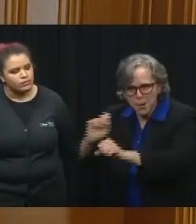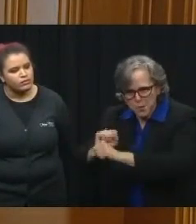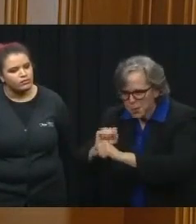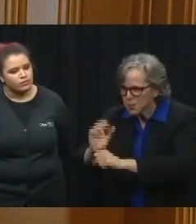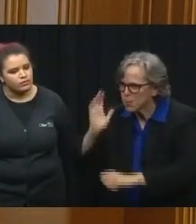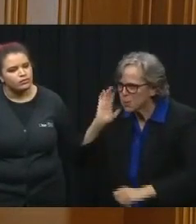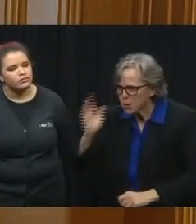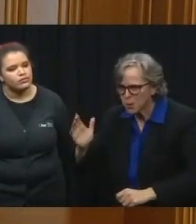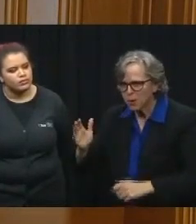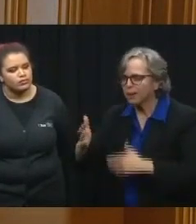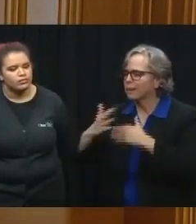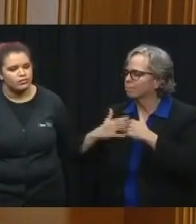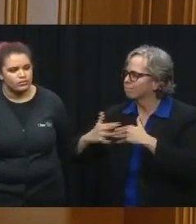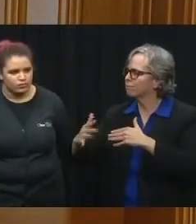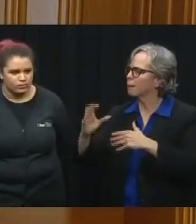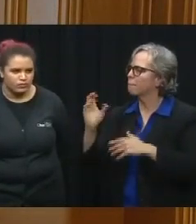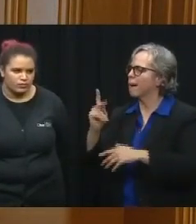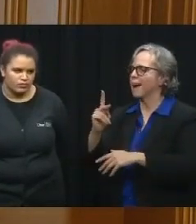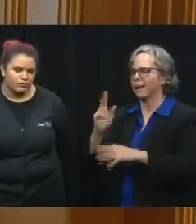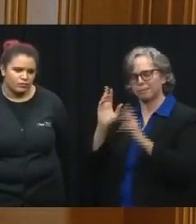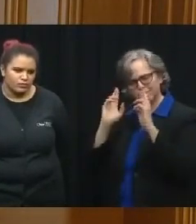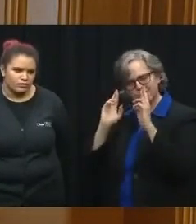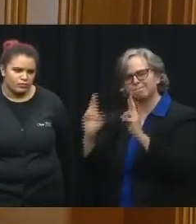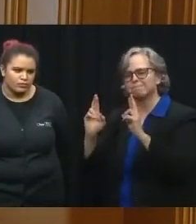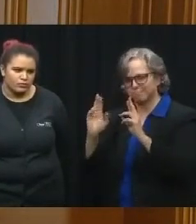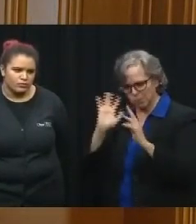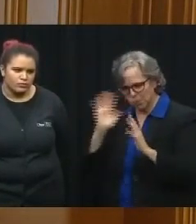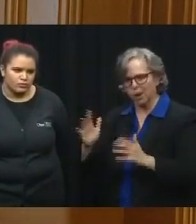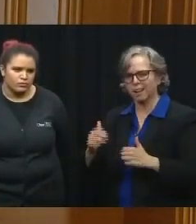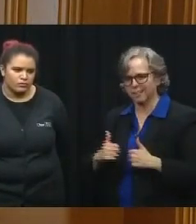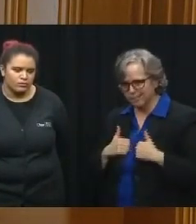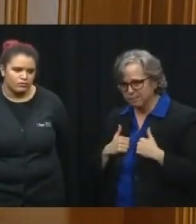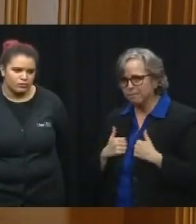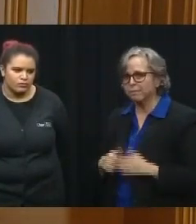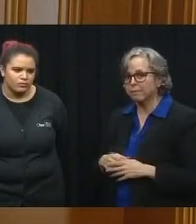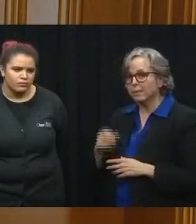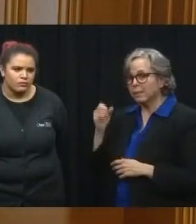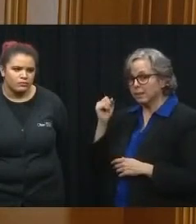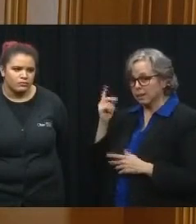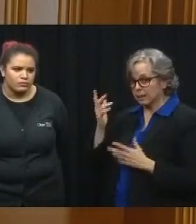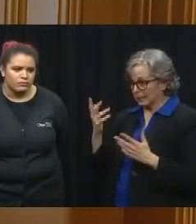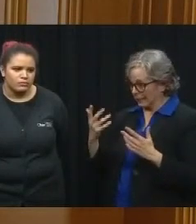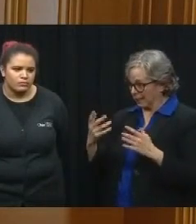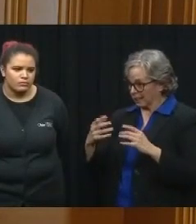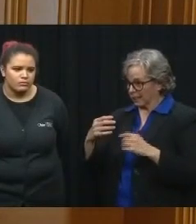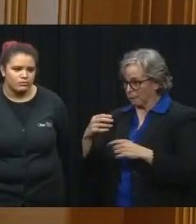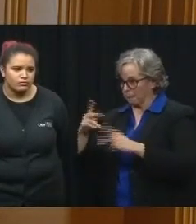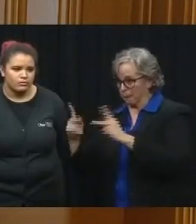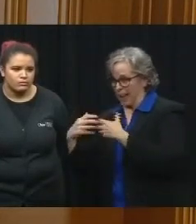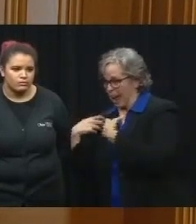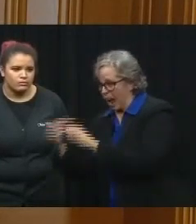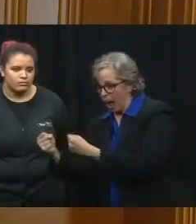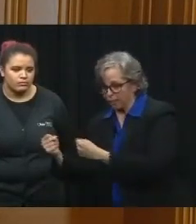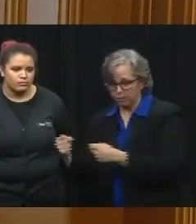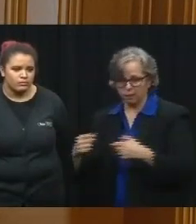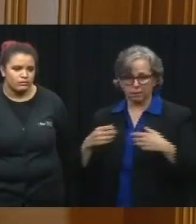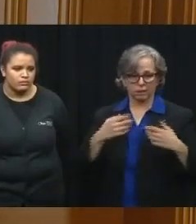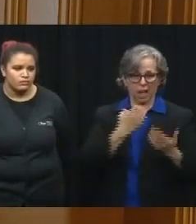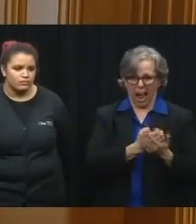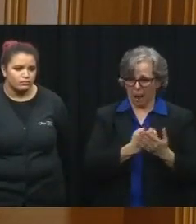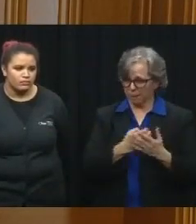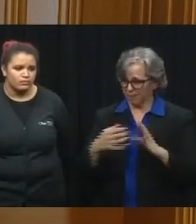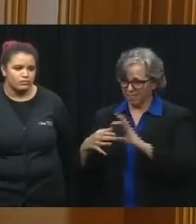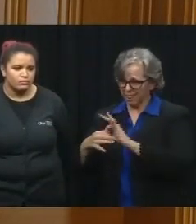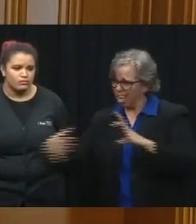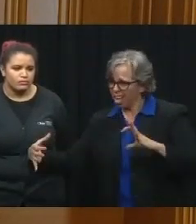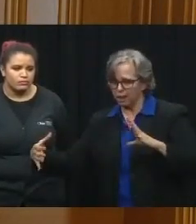I don't think those are not mutually exclusive. Those are consistent with each other. We have to do what we have to